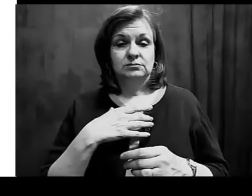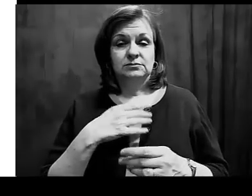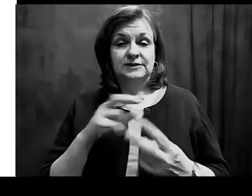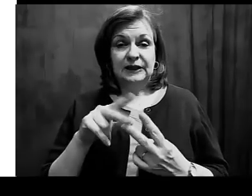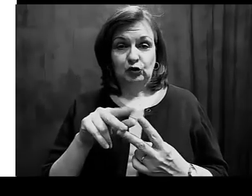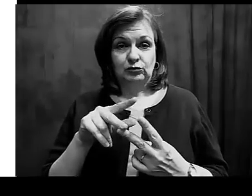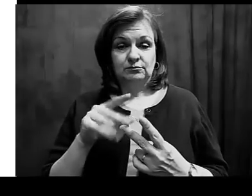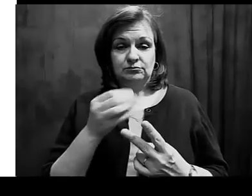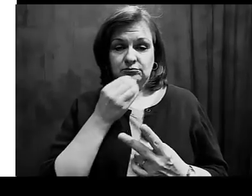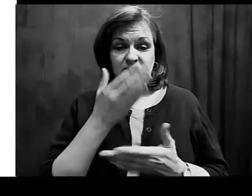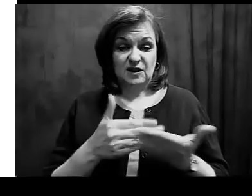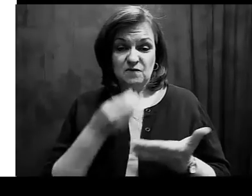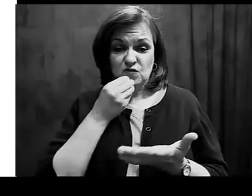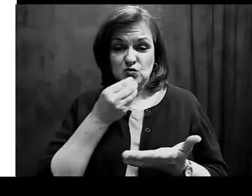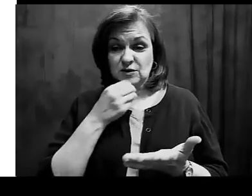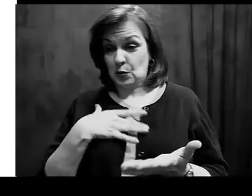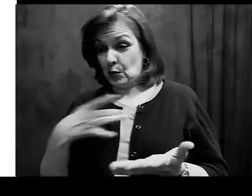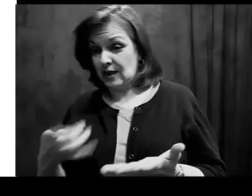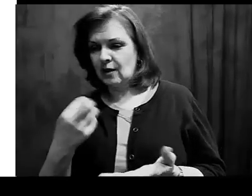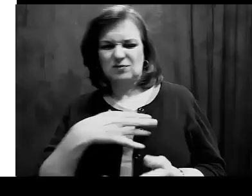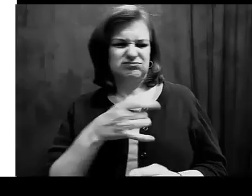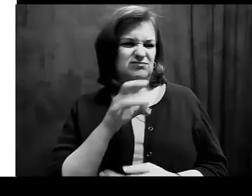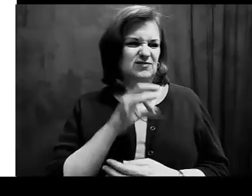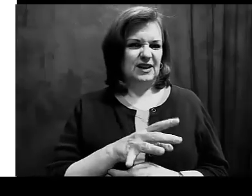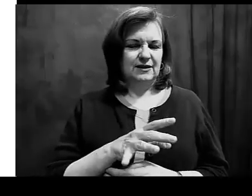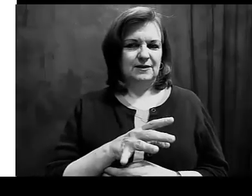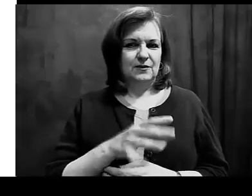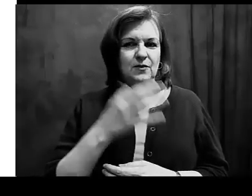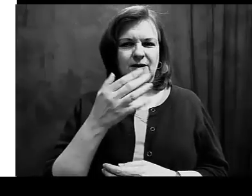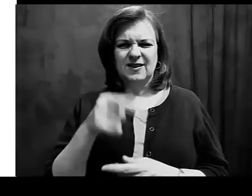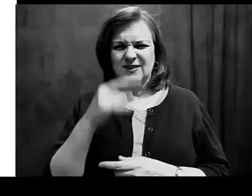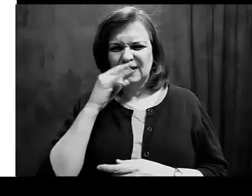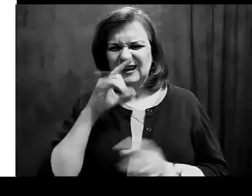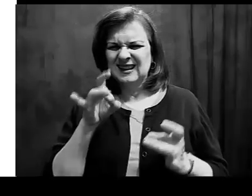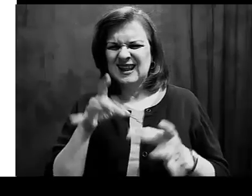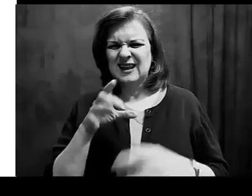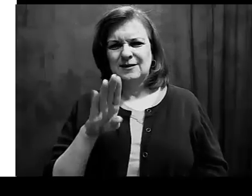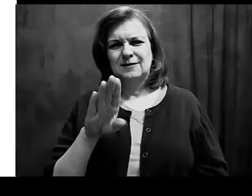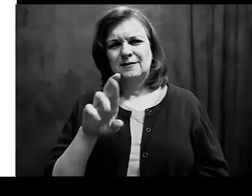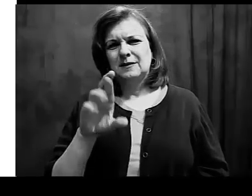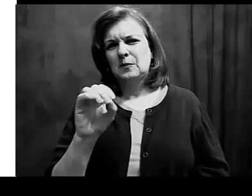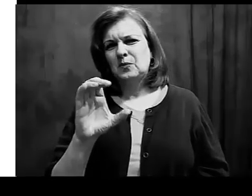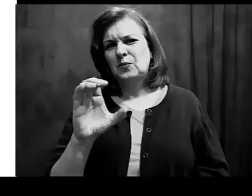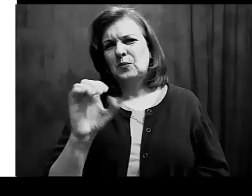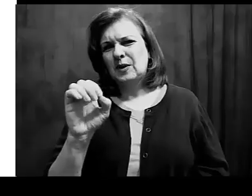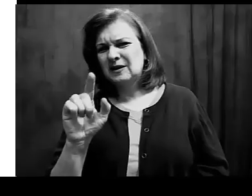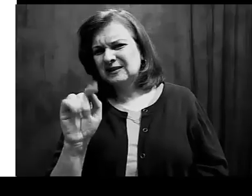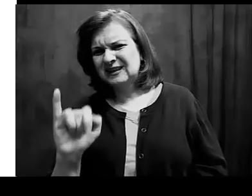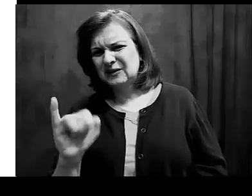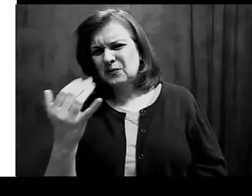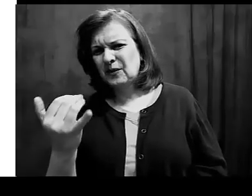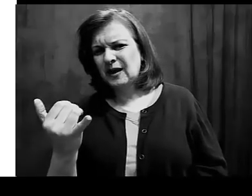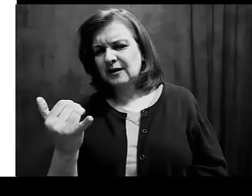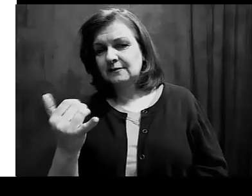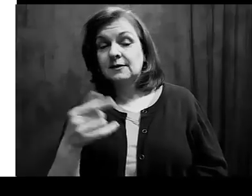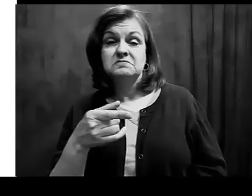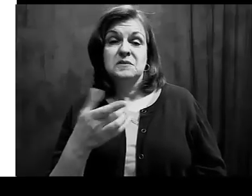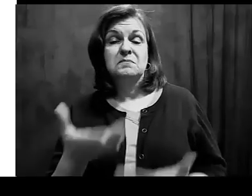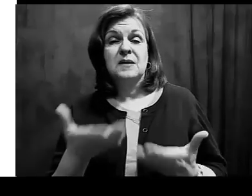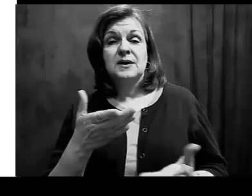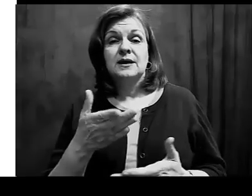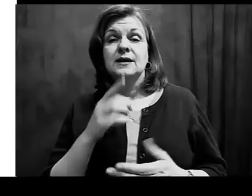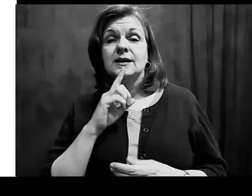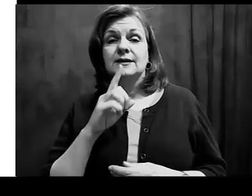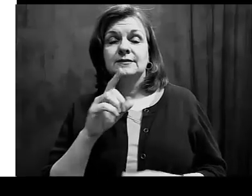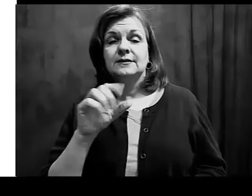or dislike for some foods. This poor kid hates his broccoli. Why? Well, he might be actually an individual